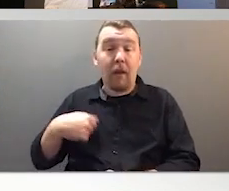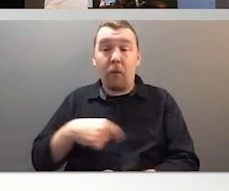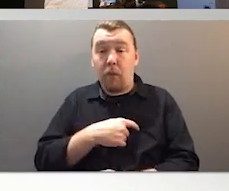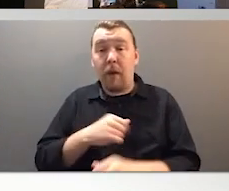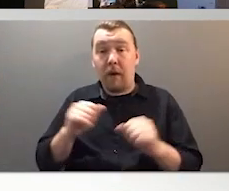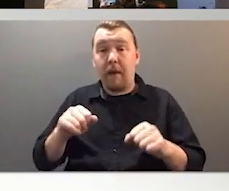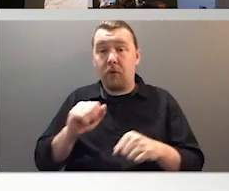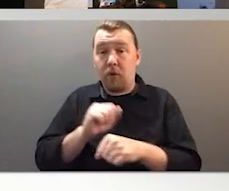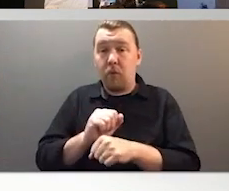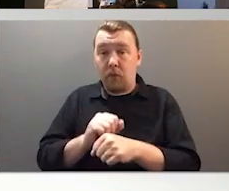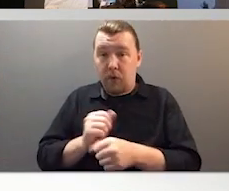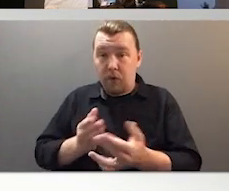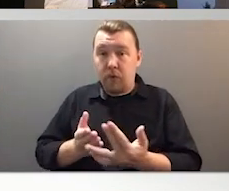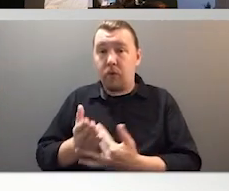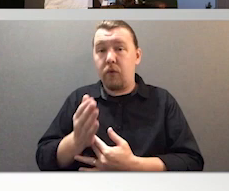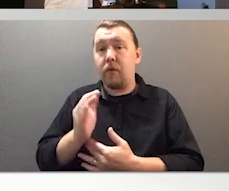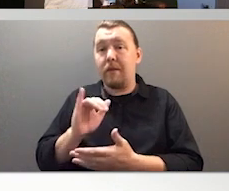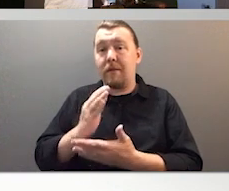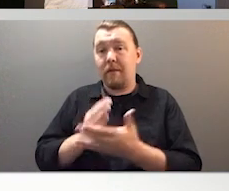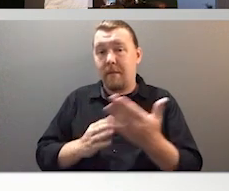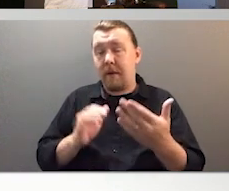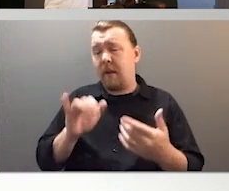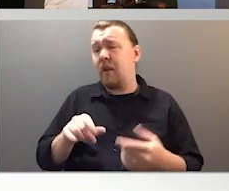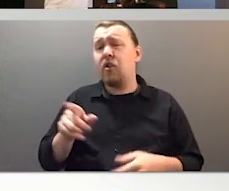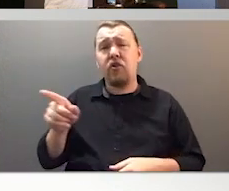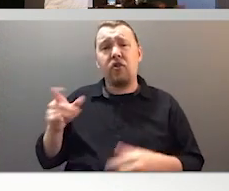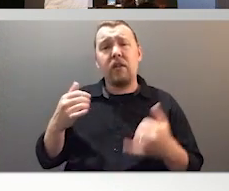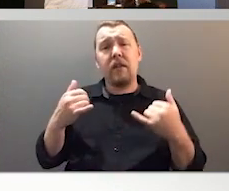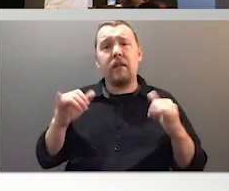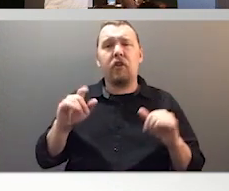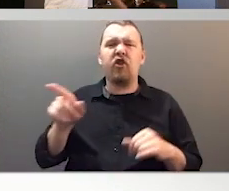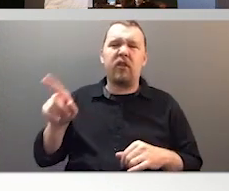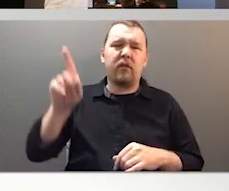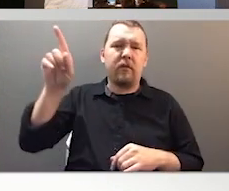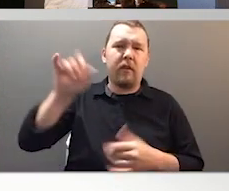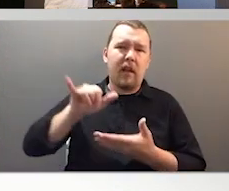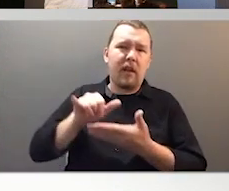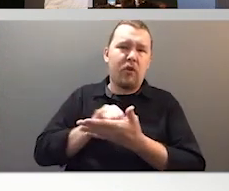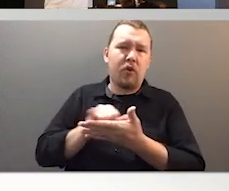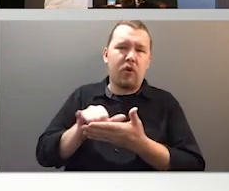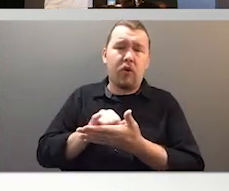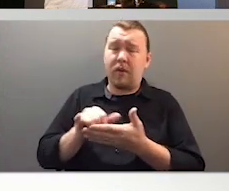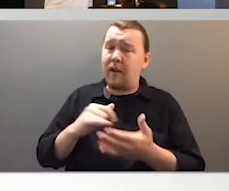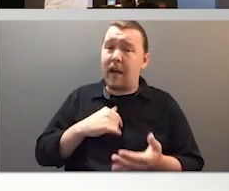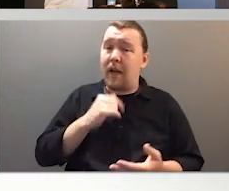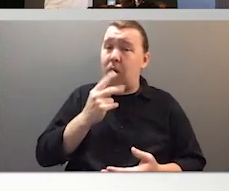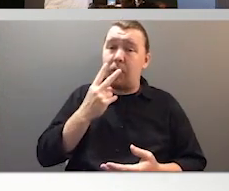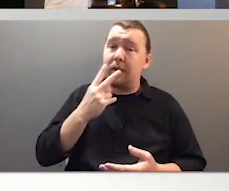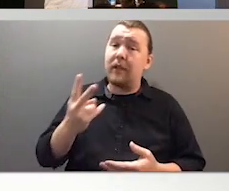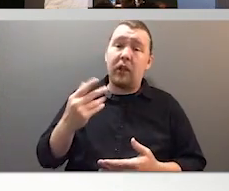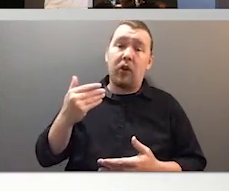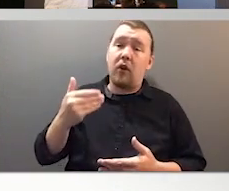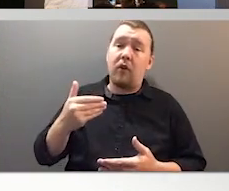some of that. And she's up in New York, so I don't get to see her that often, but